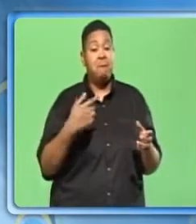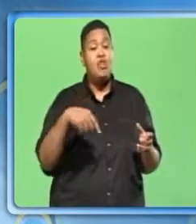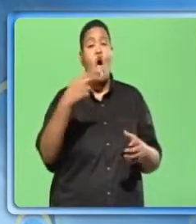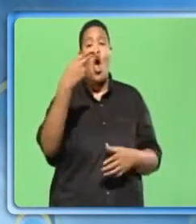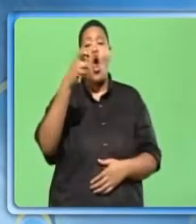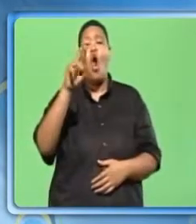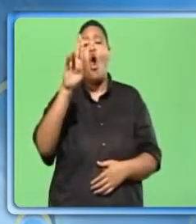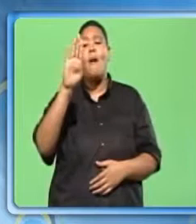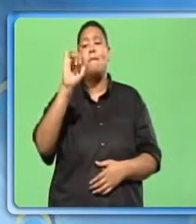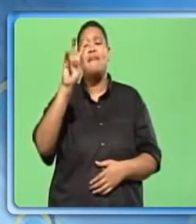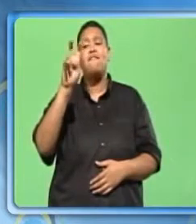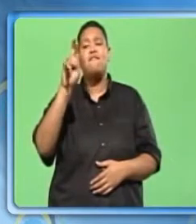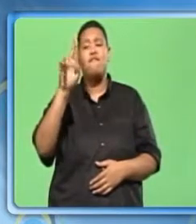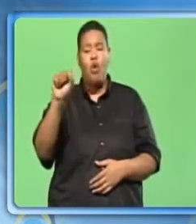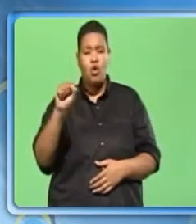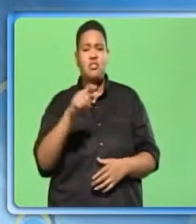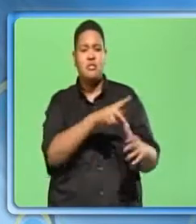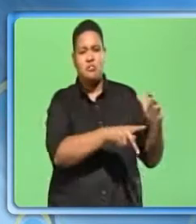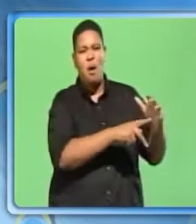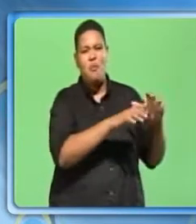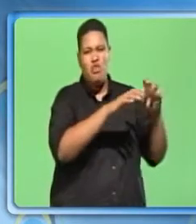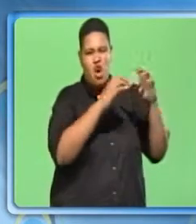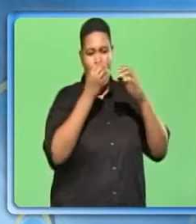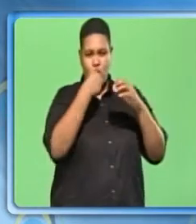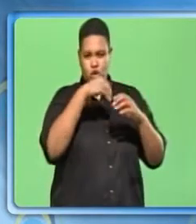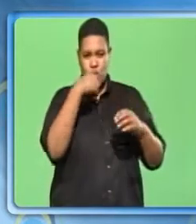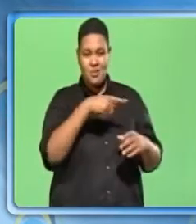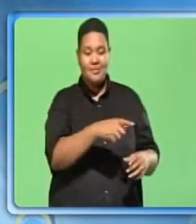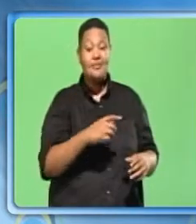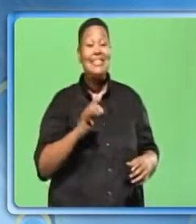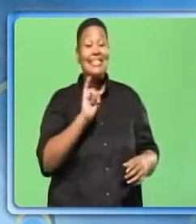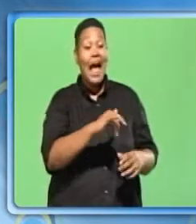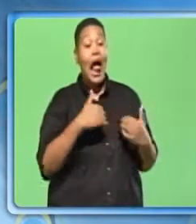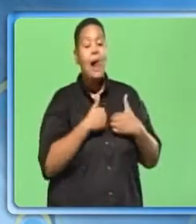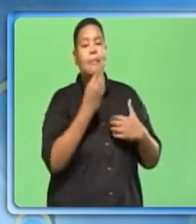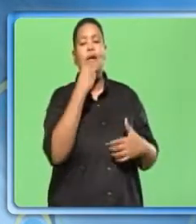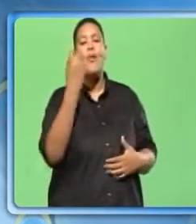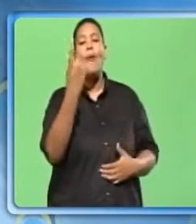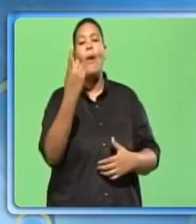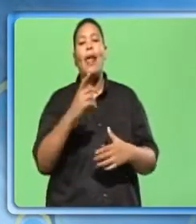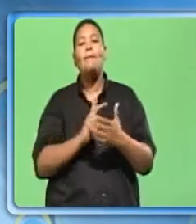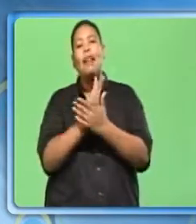herbivores. Herbivores are animals that eat only plants.